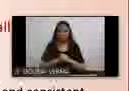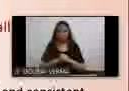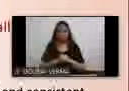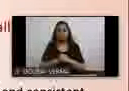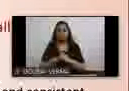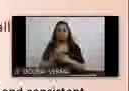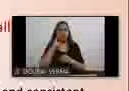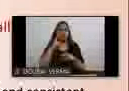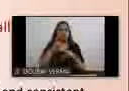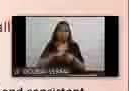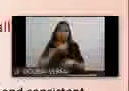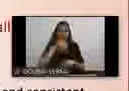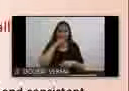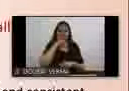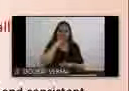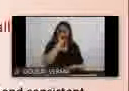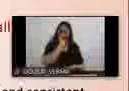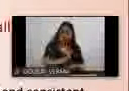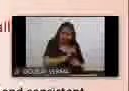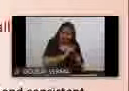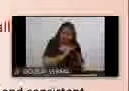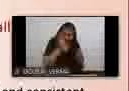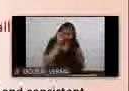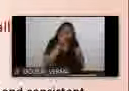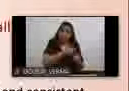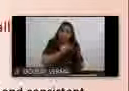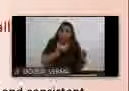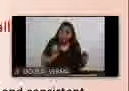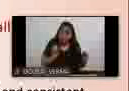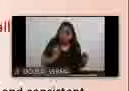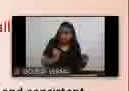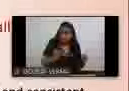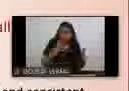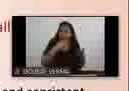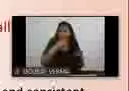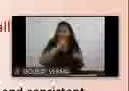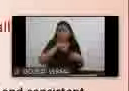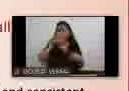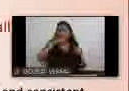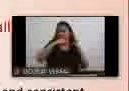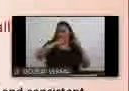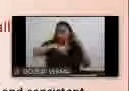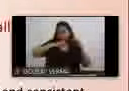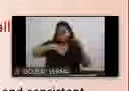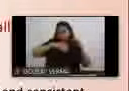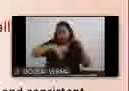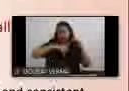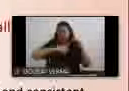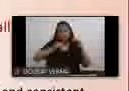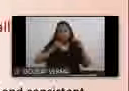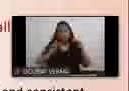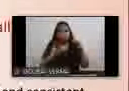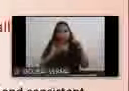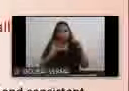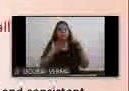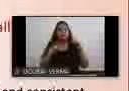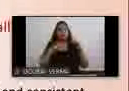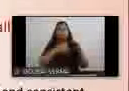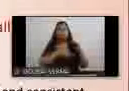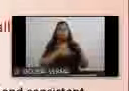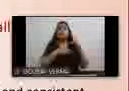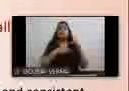jaldi shuruaat karenge to, is that every skill involves many other